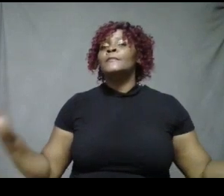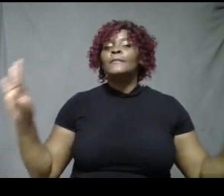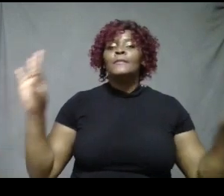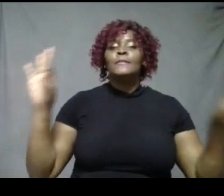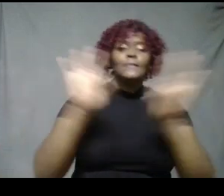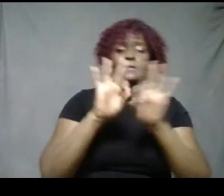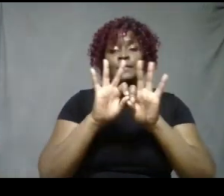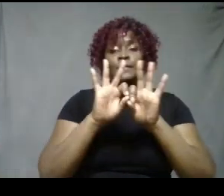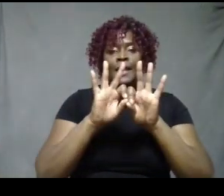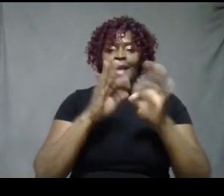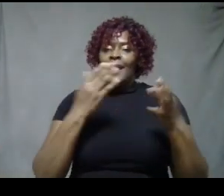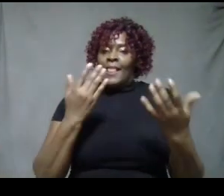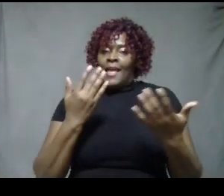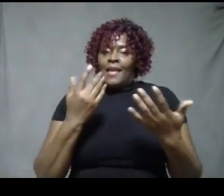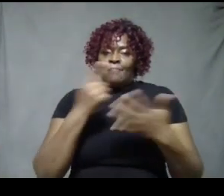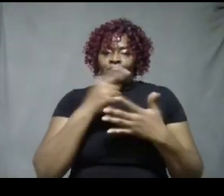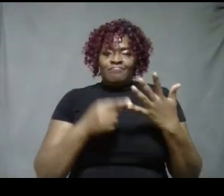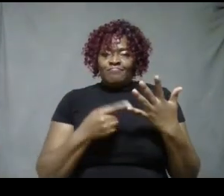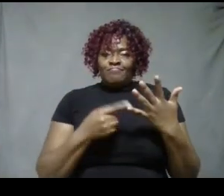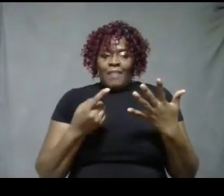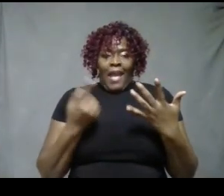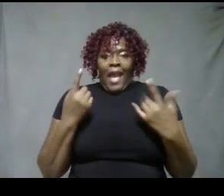be done